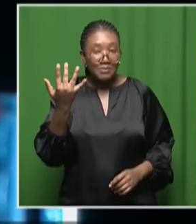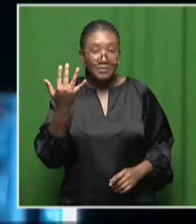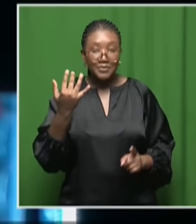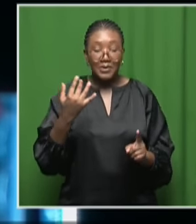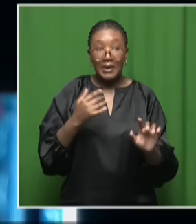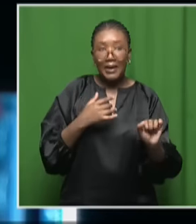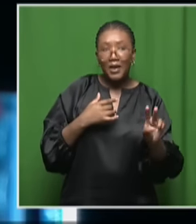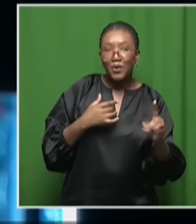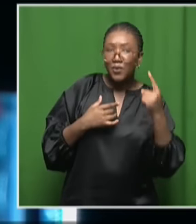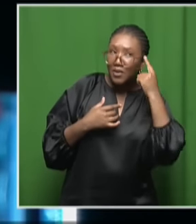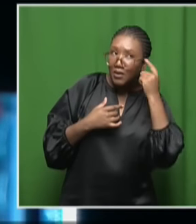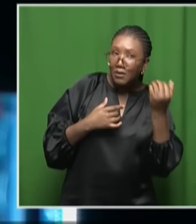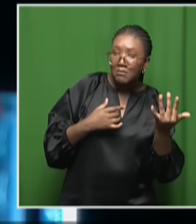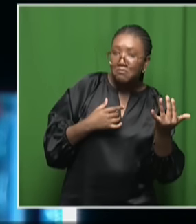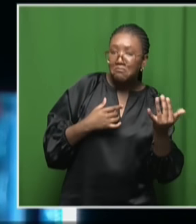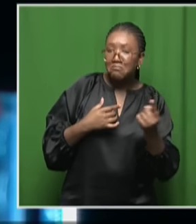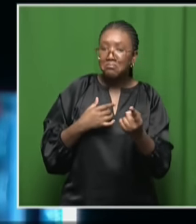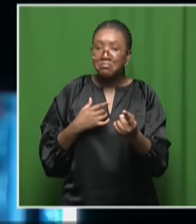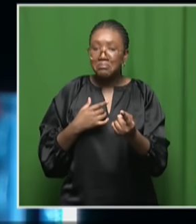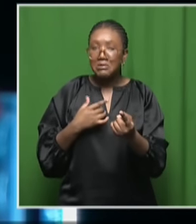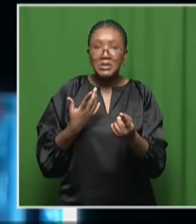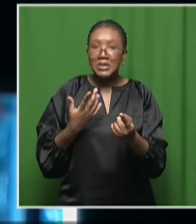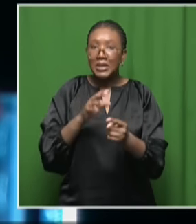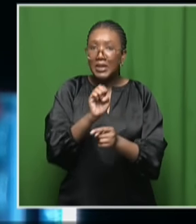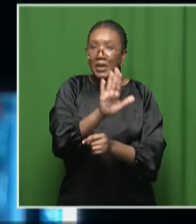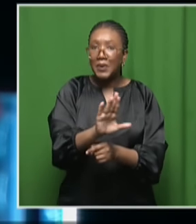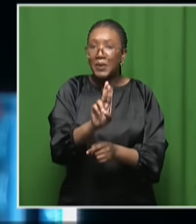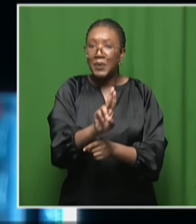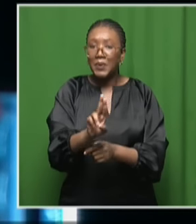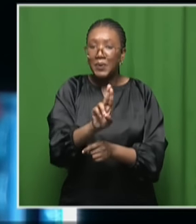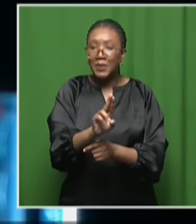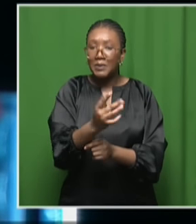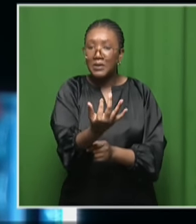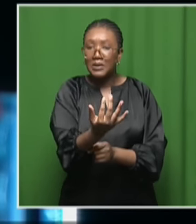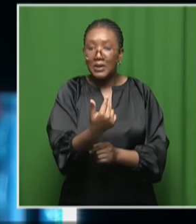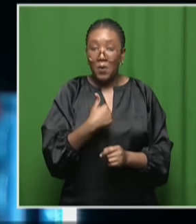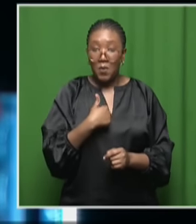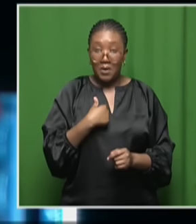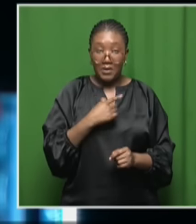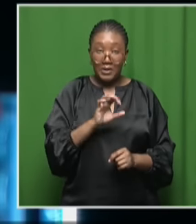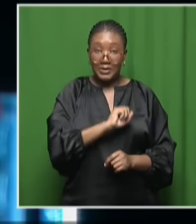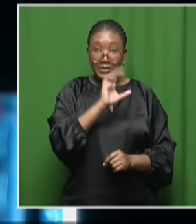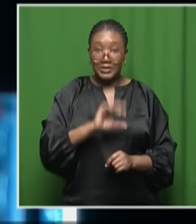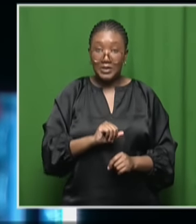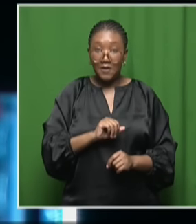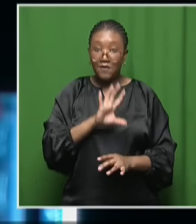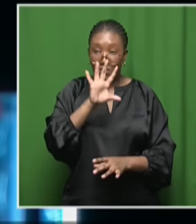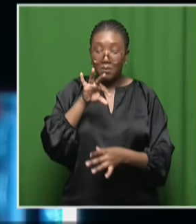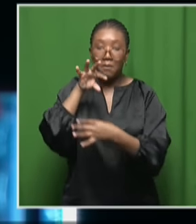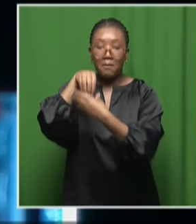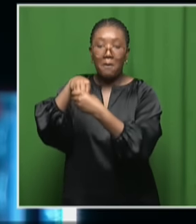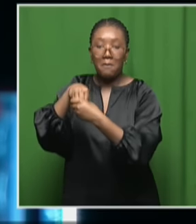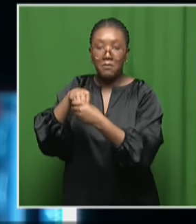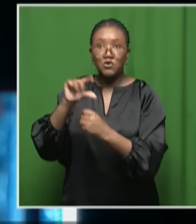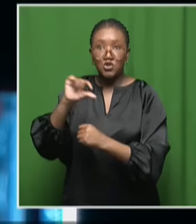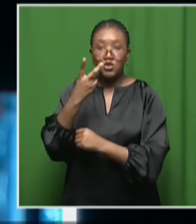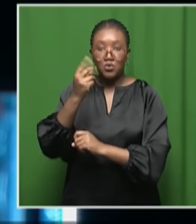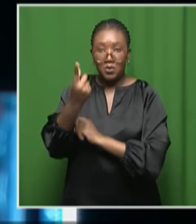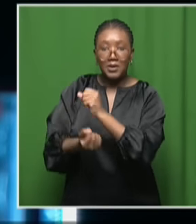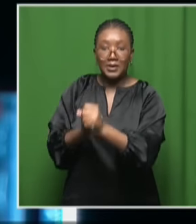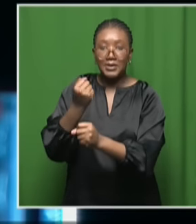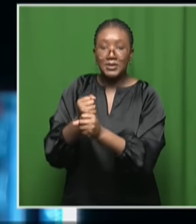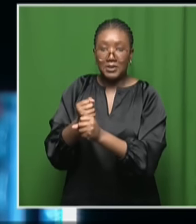African continent will be reviewed going forward, because South Africa will still form the troika of the next G20 presidency of the United